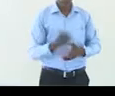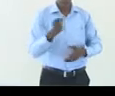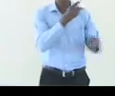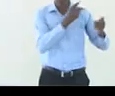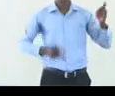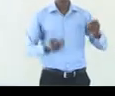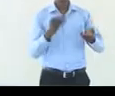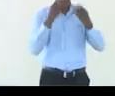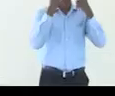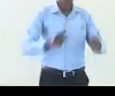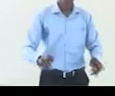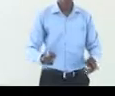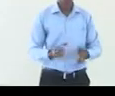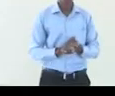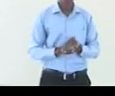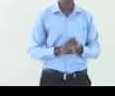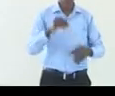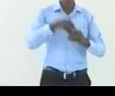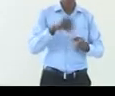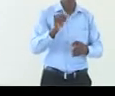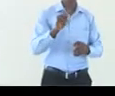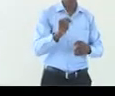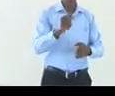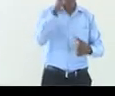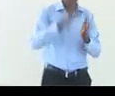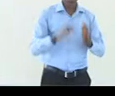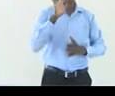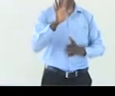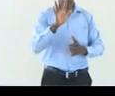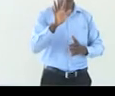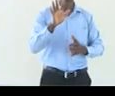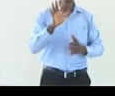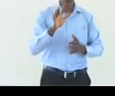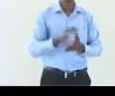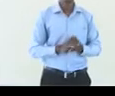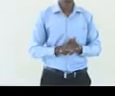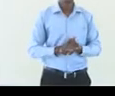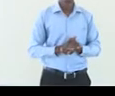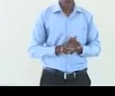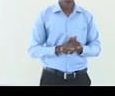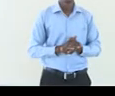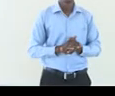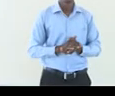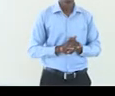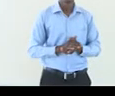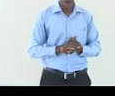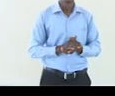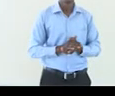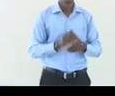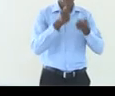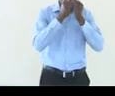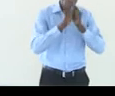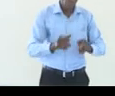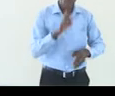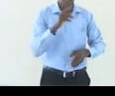the Prince of Peace. In Matthew chapter 5, verse 9, he says, and look at, take a look of this.